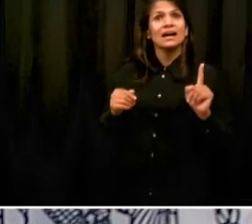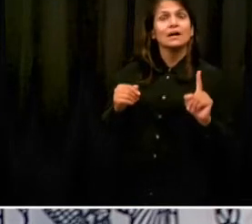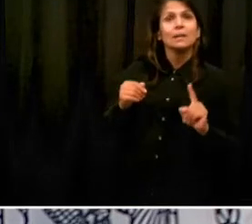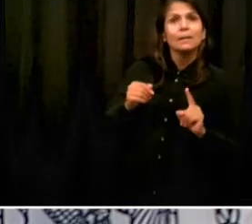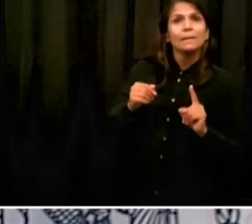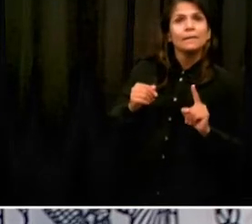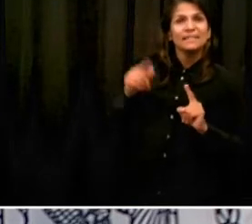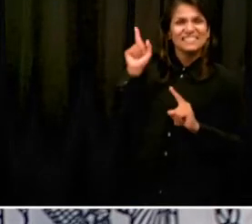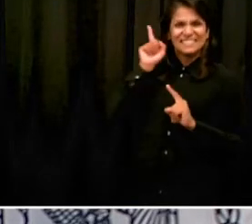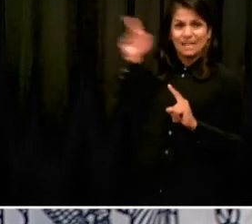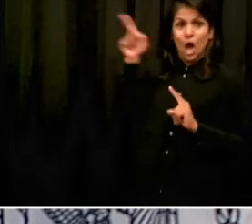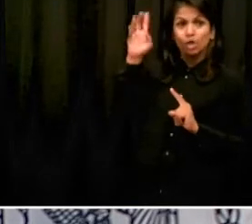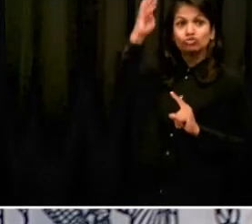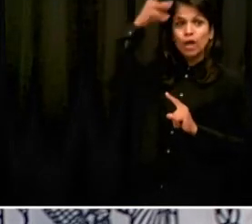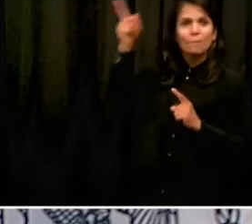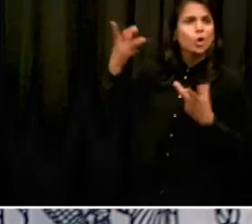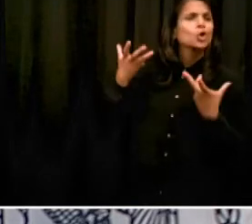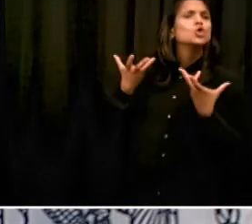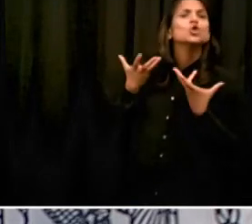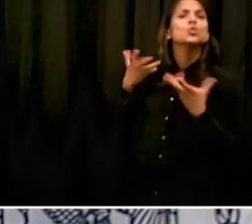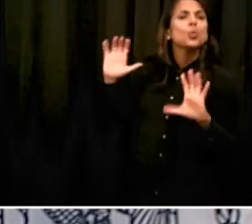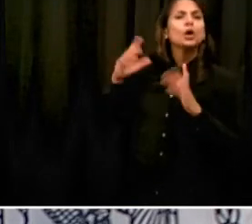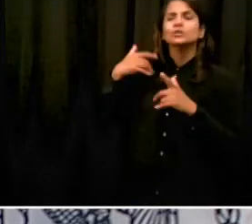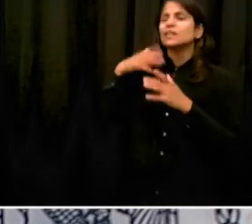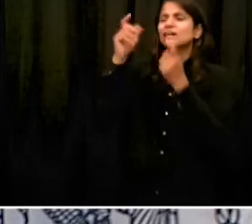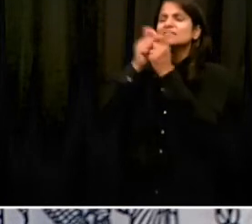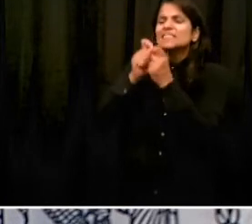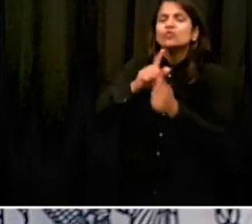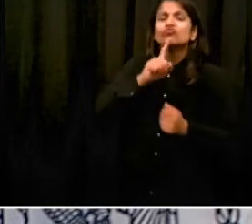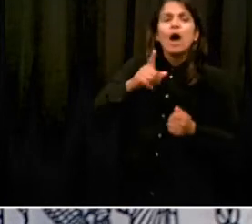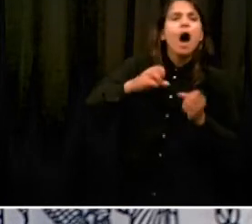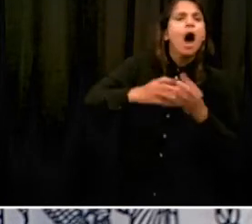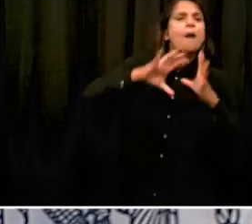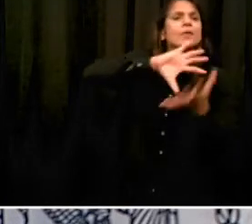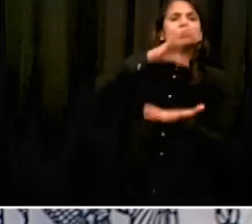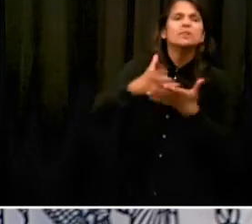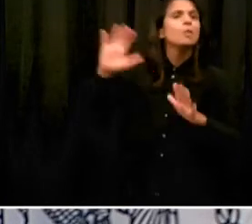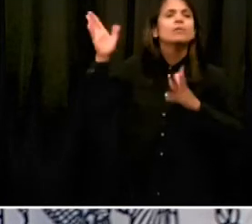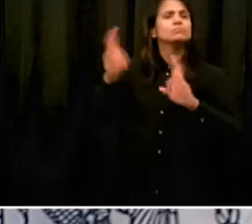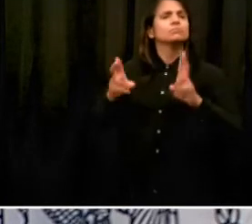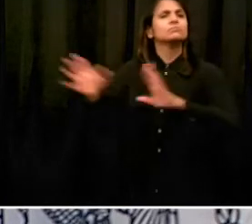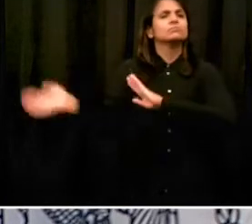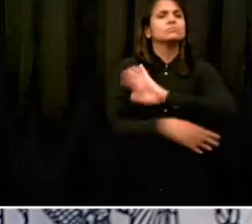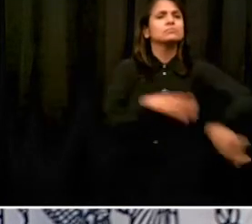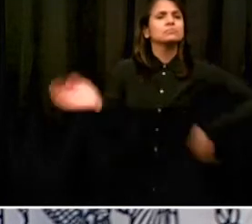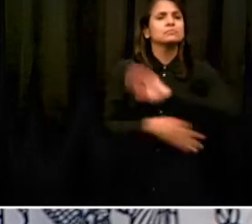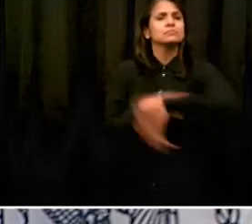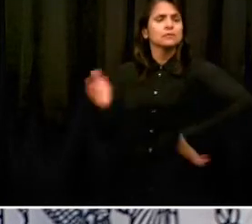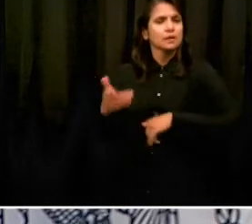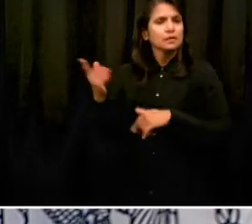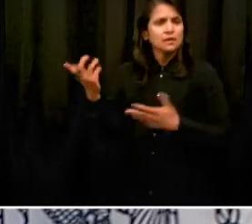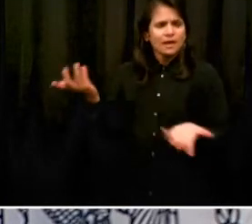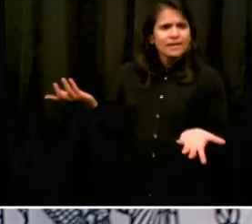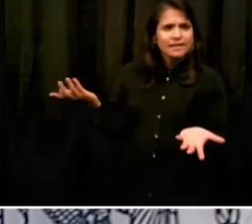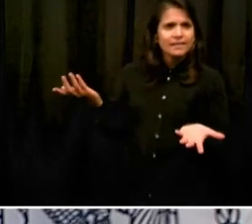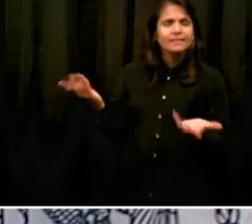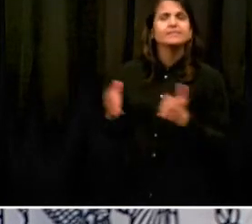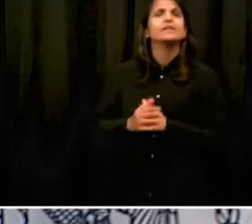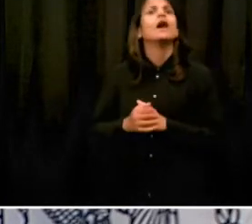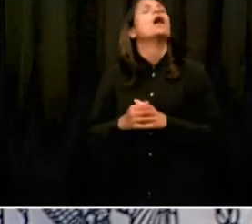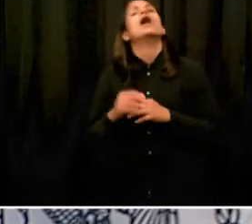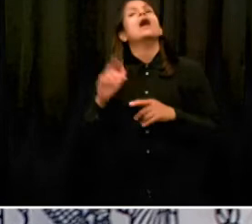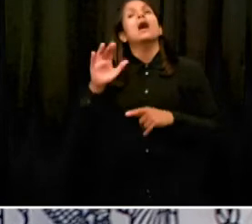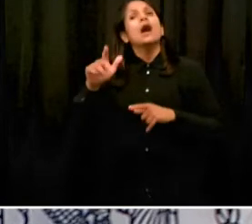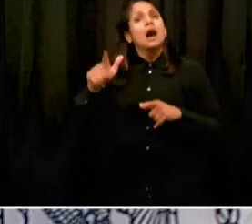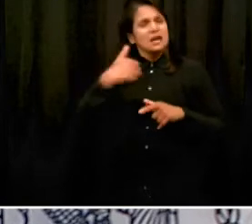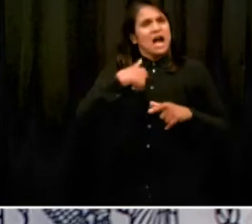team, and many, many community partners, folks are really, really going very intensely into communities to reach people, and it needs